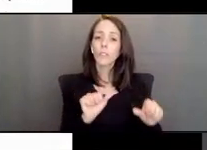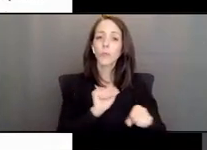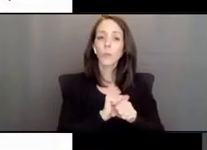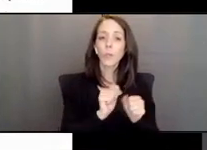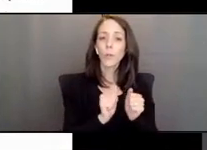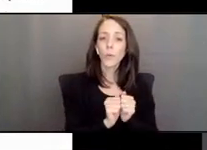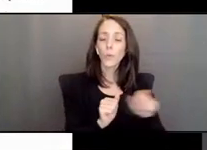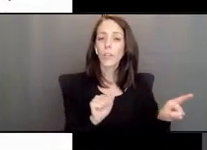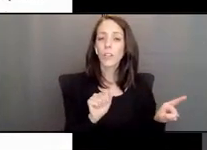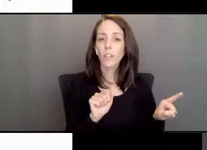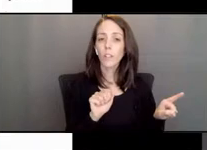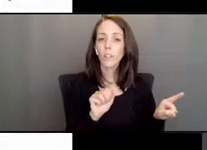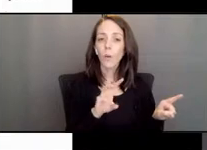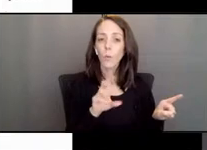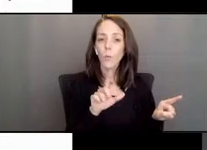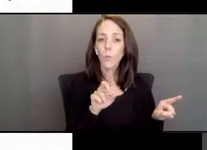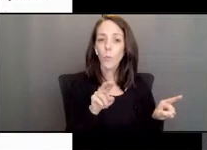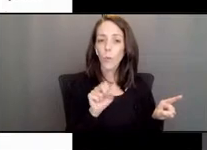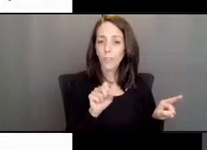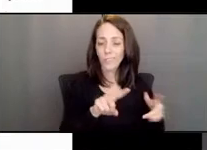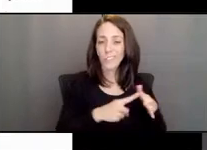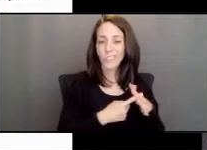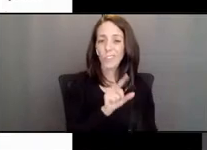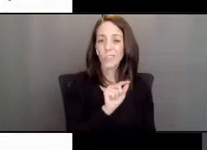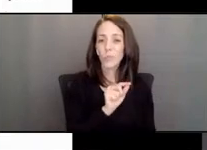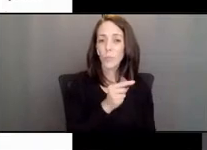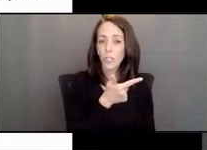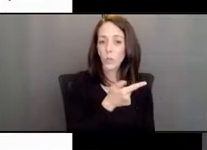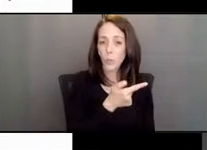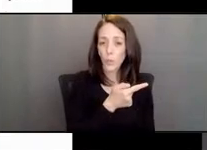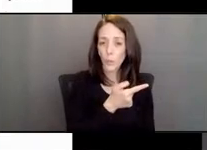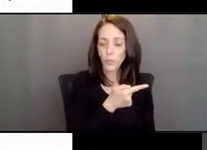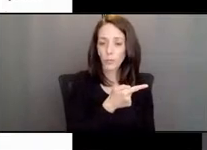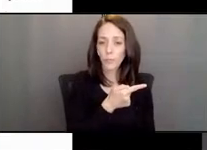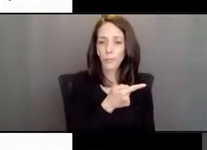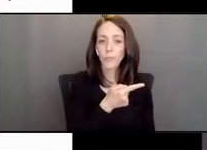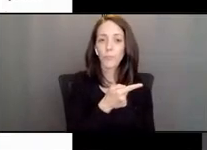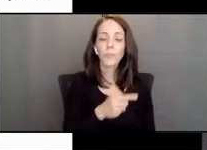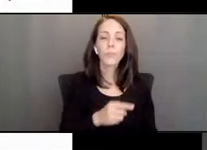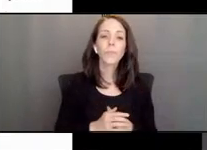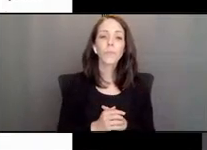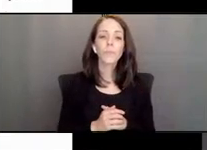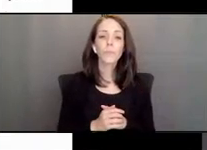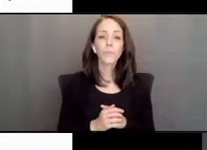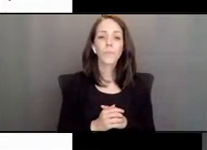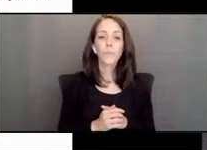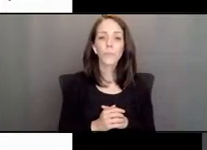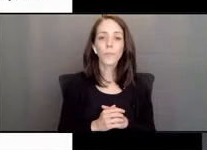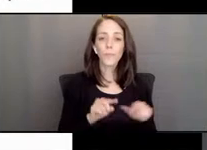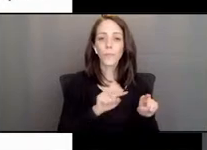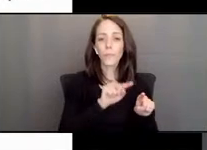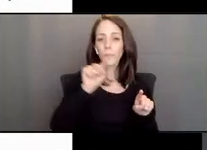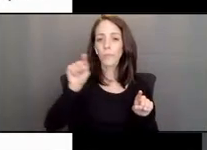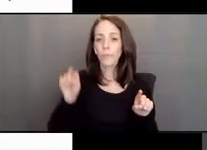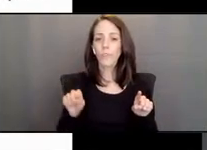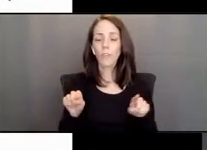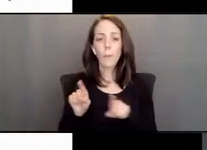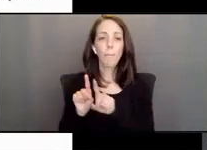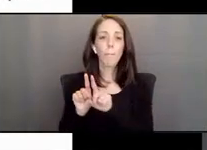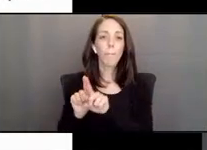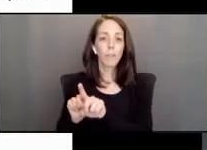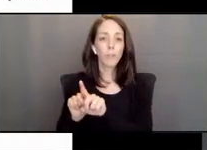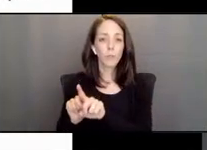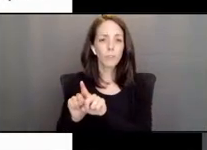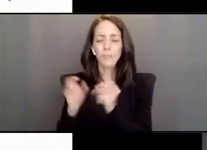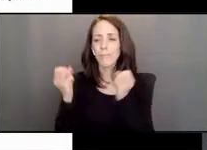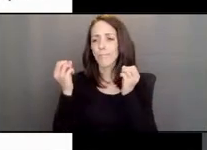that began in fiscal year 21. Moving down to the 5 o'clock position, mentorship. We have a number of independent teams